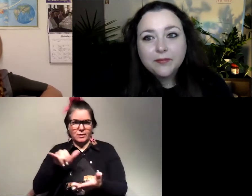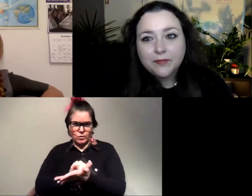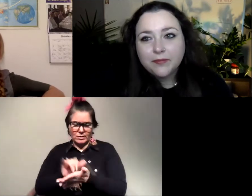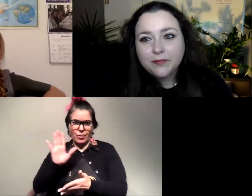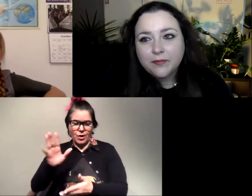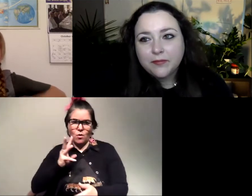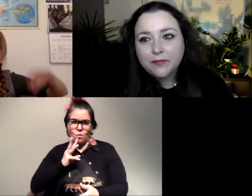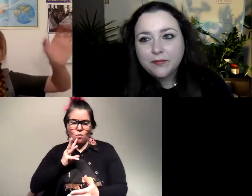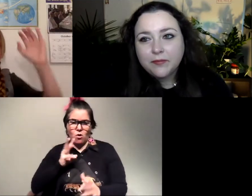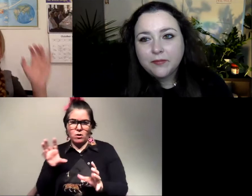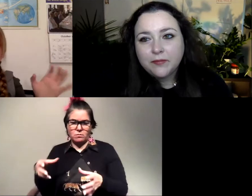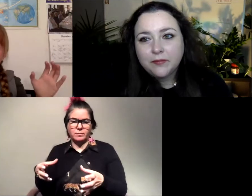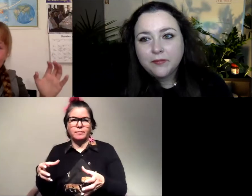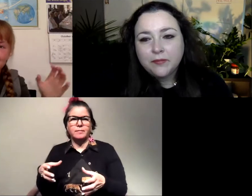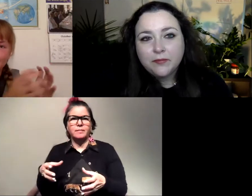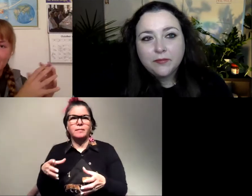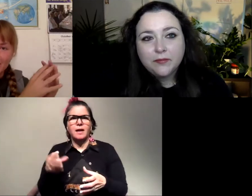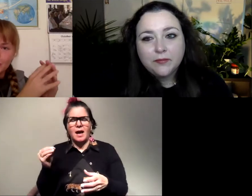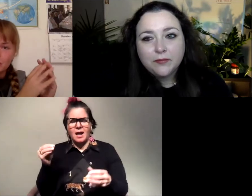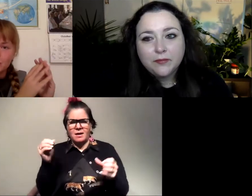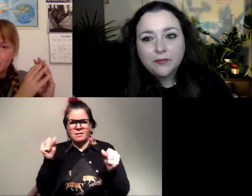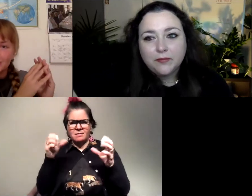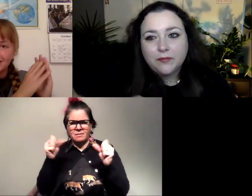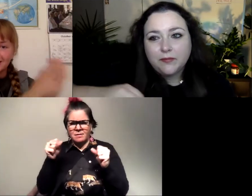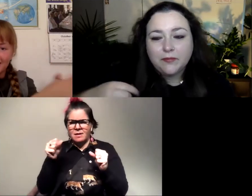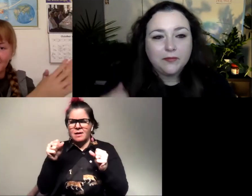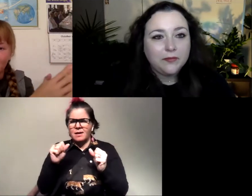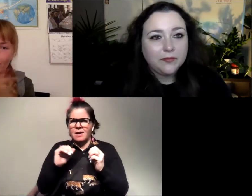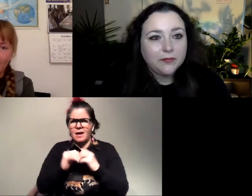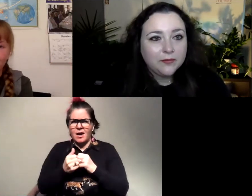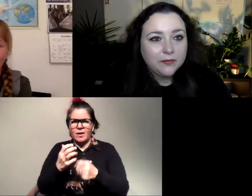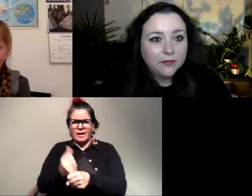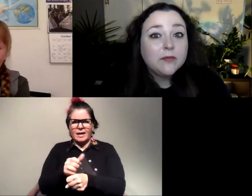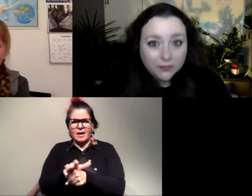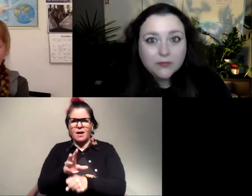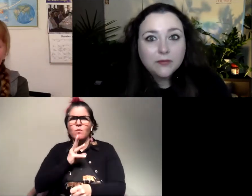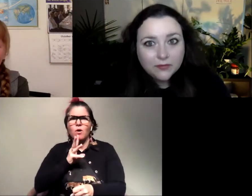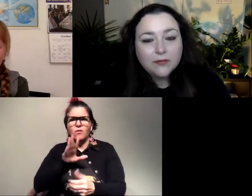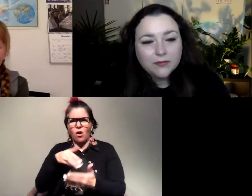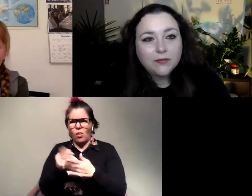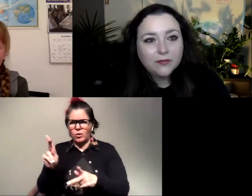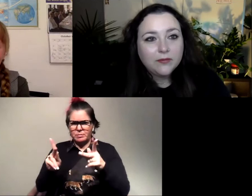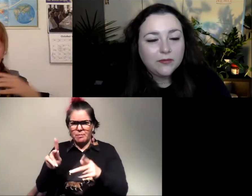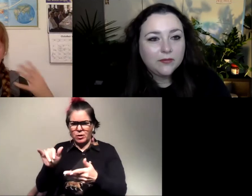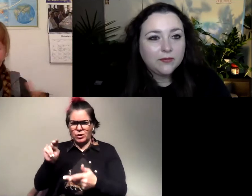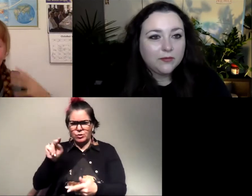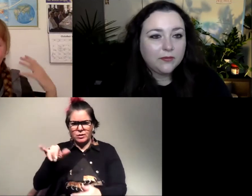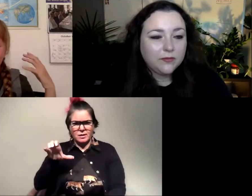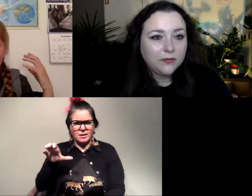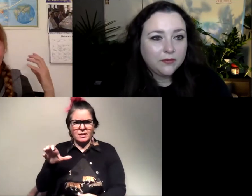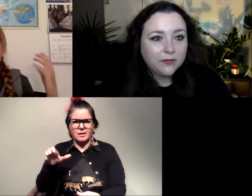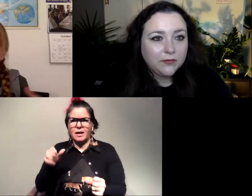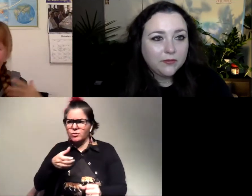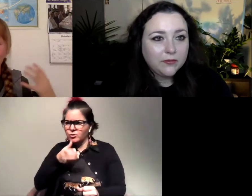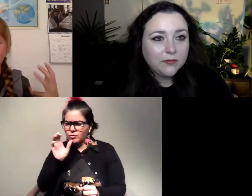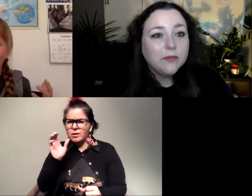and how absolutely astounding it is that we're able to get enough water for all of the people in New York City to drink